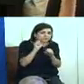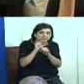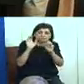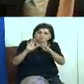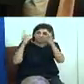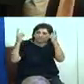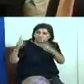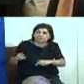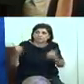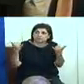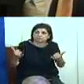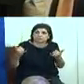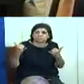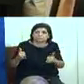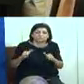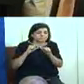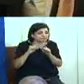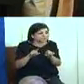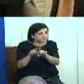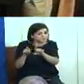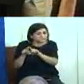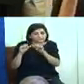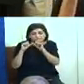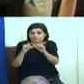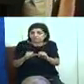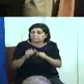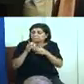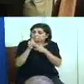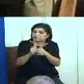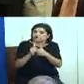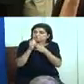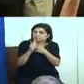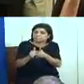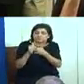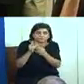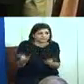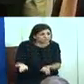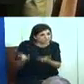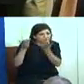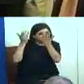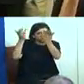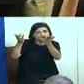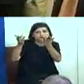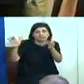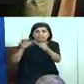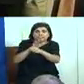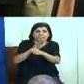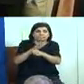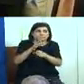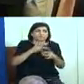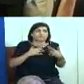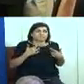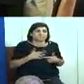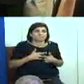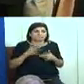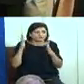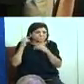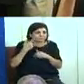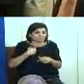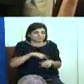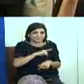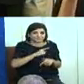I ask you, loving God, as you continue to guide his feet, as you continue to lift him up and fill his heart, may we be